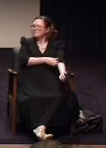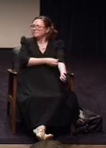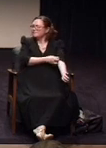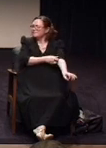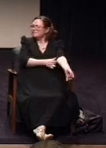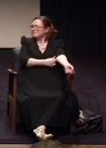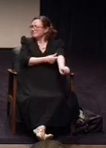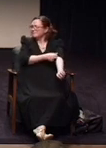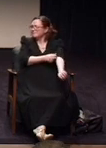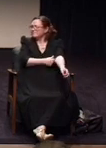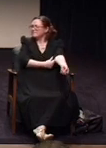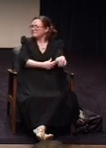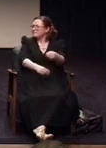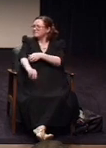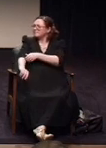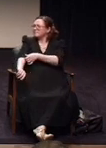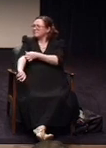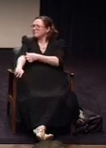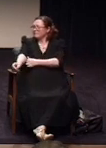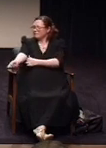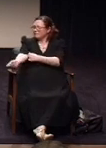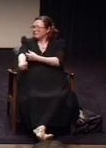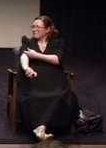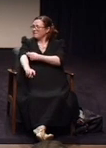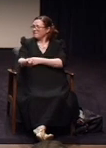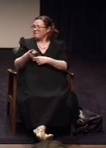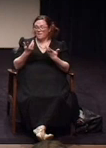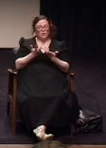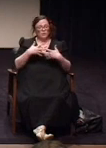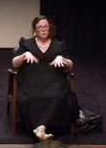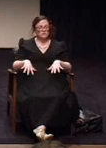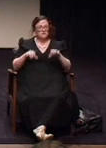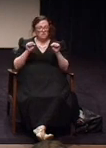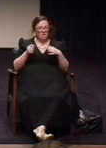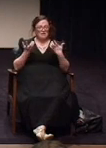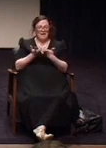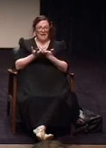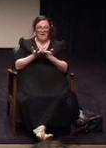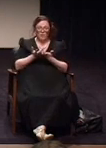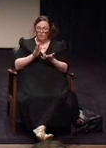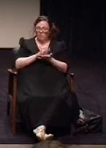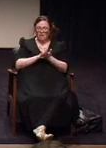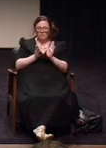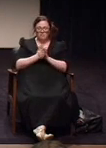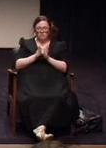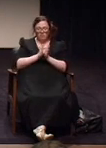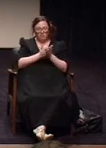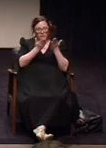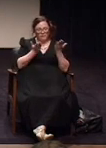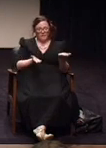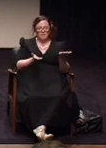So we did a first step, and the first step was actually a manual booklet to